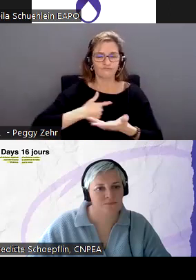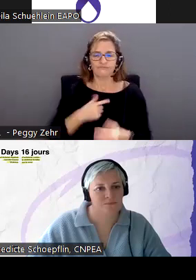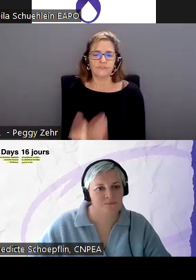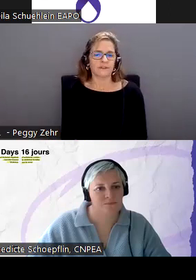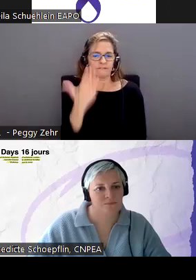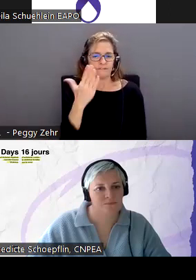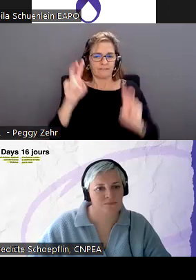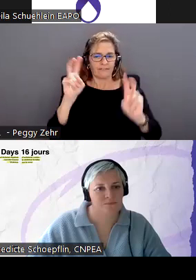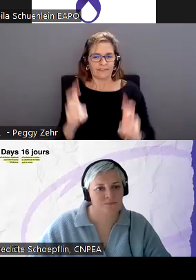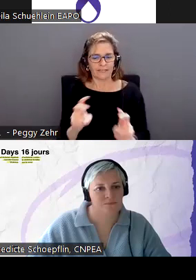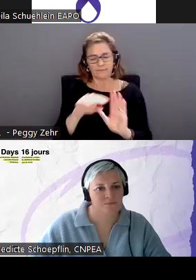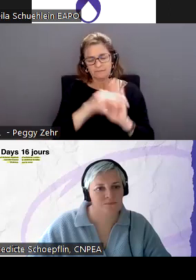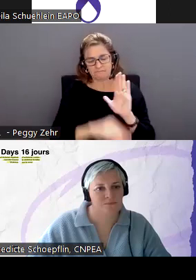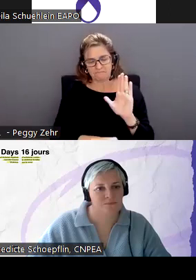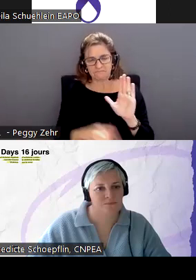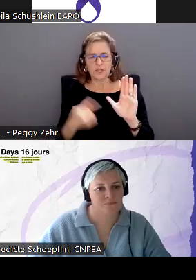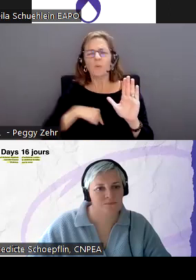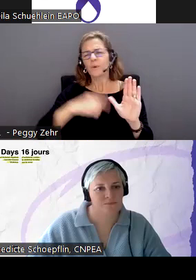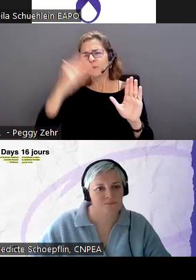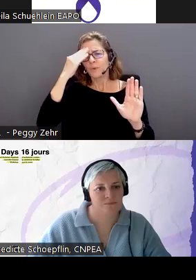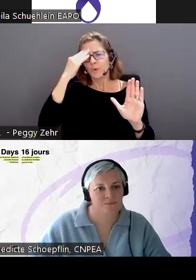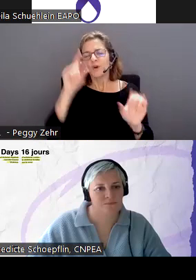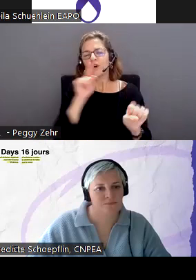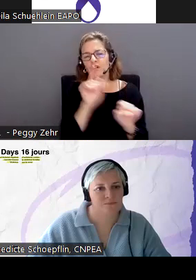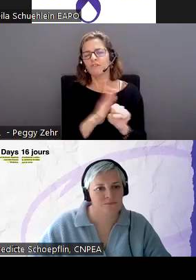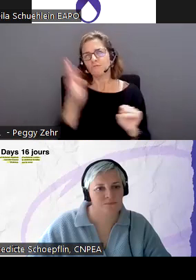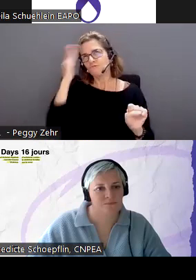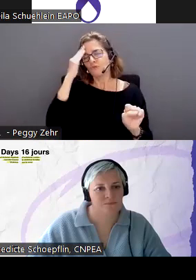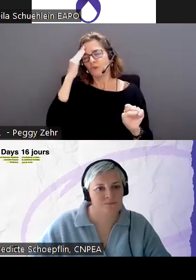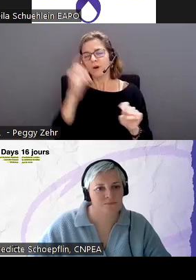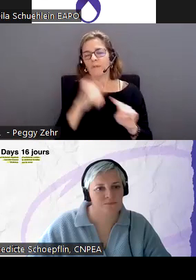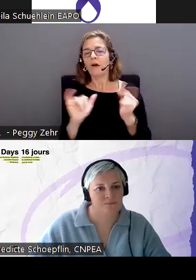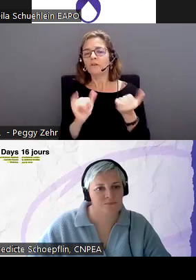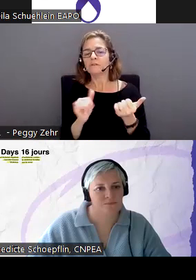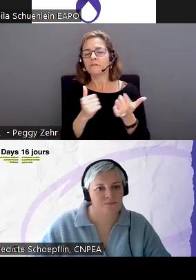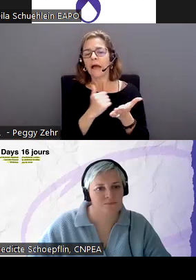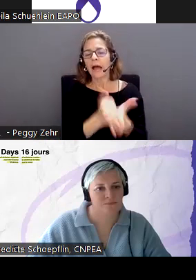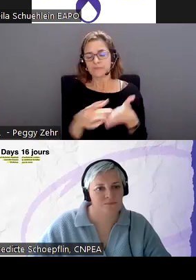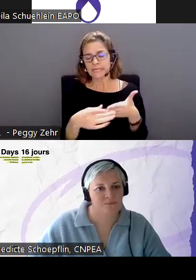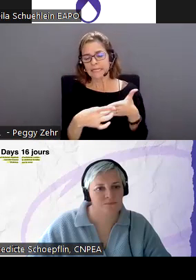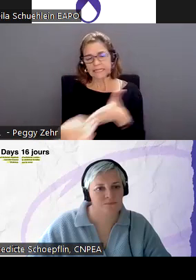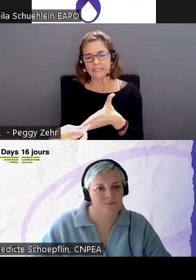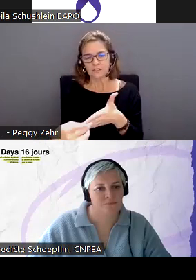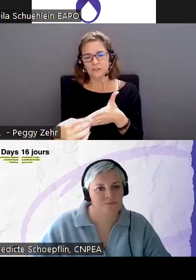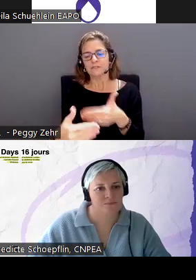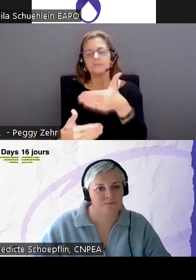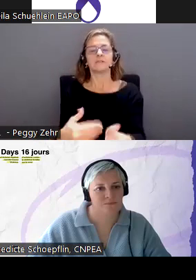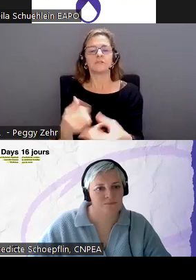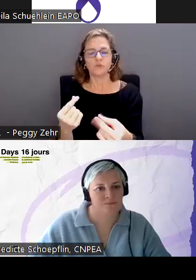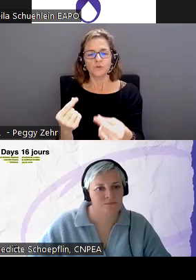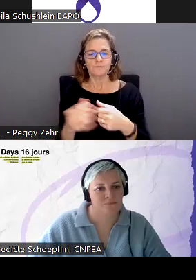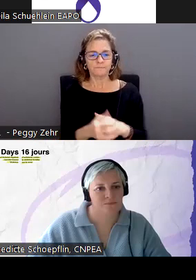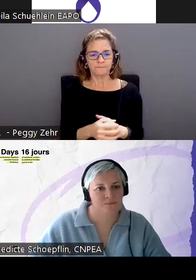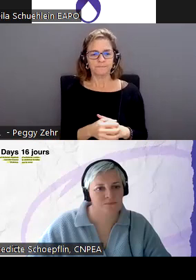confirmed things that we already knew, but it also pointed the way to the work that we wanted to